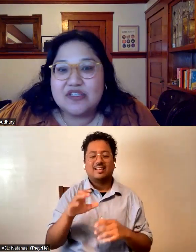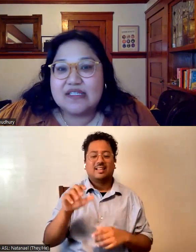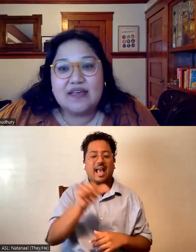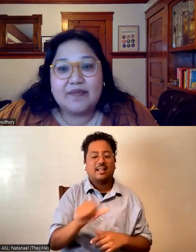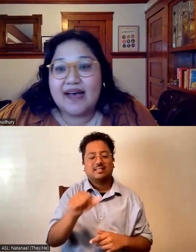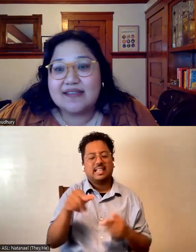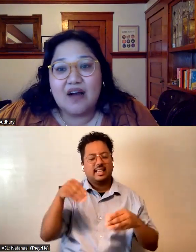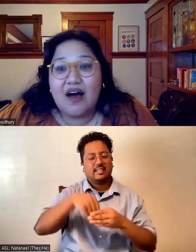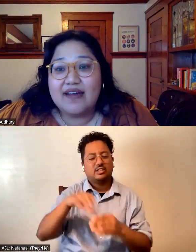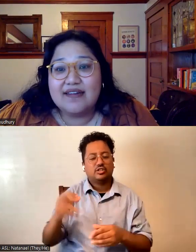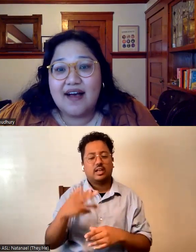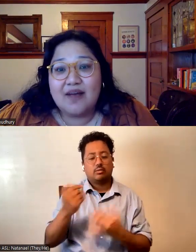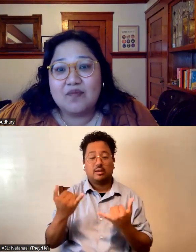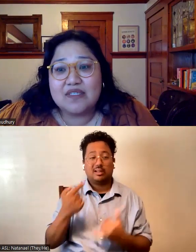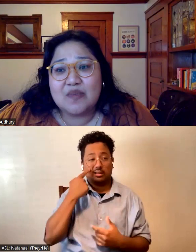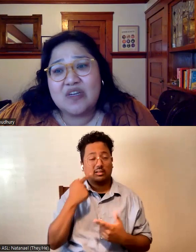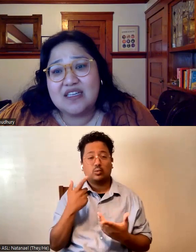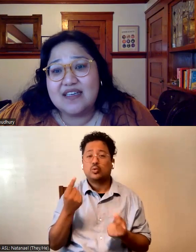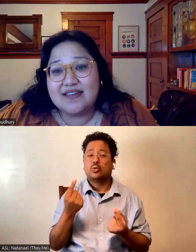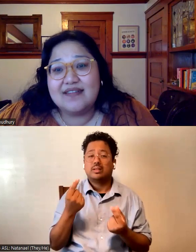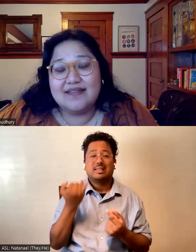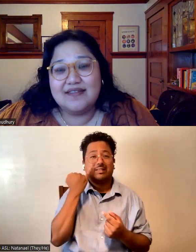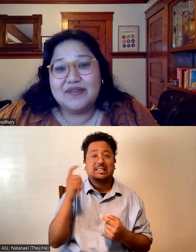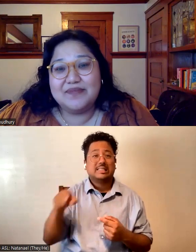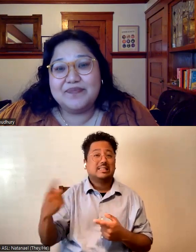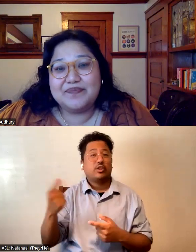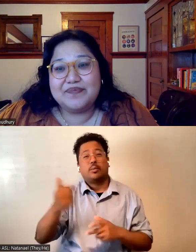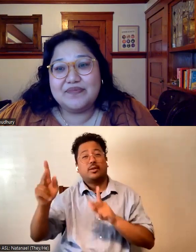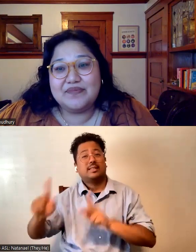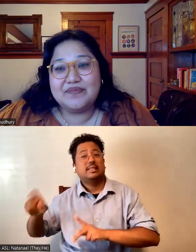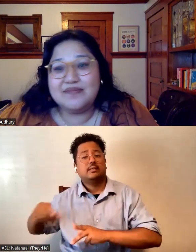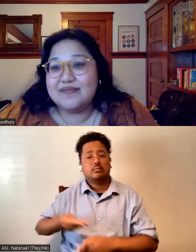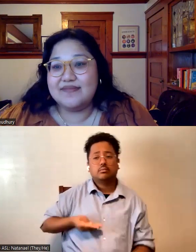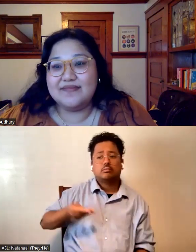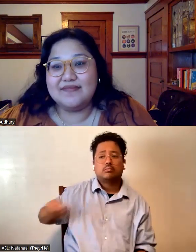say just like pass it on to someone in need.